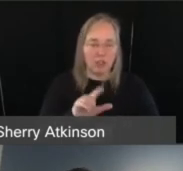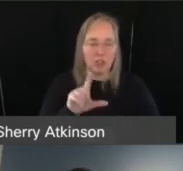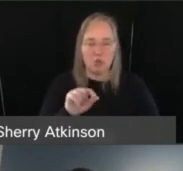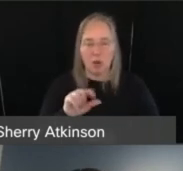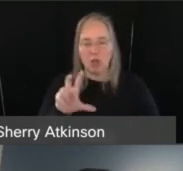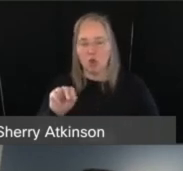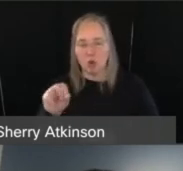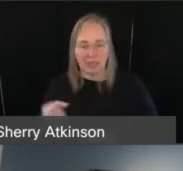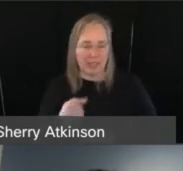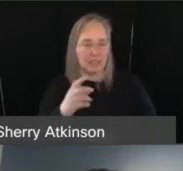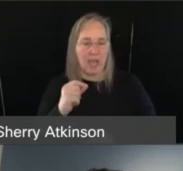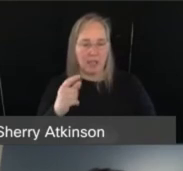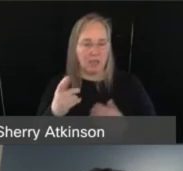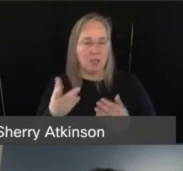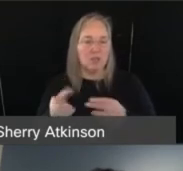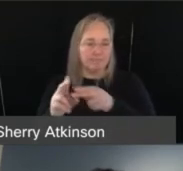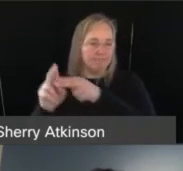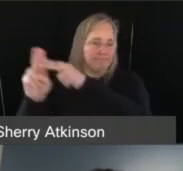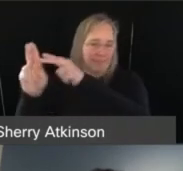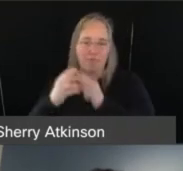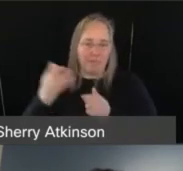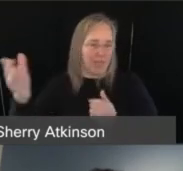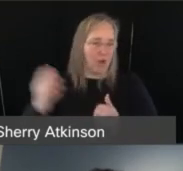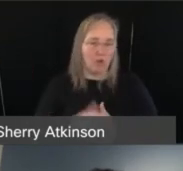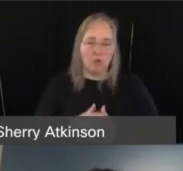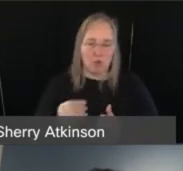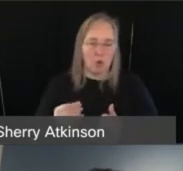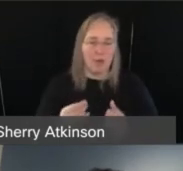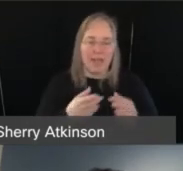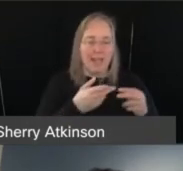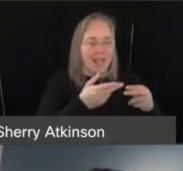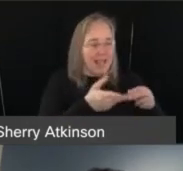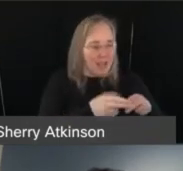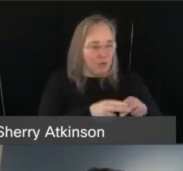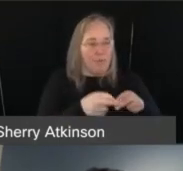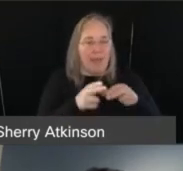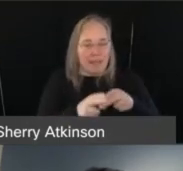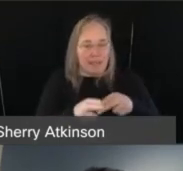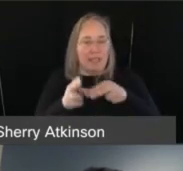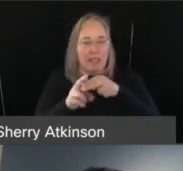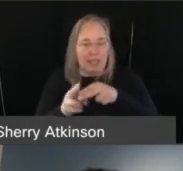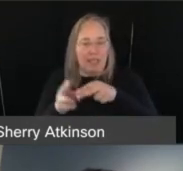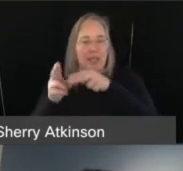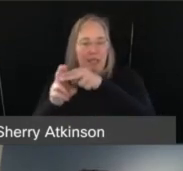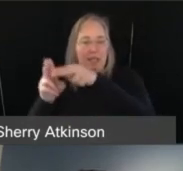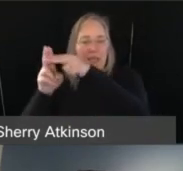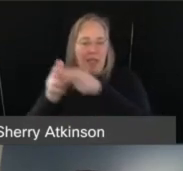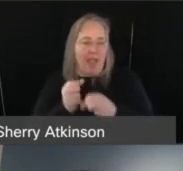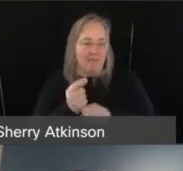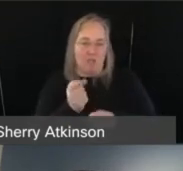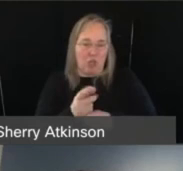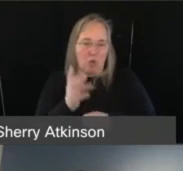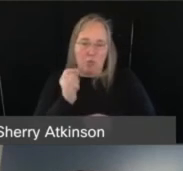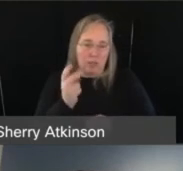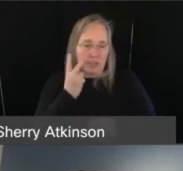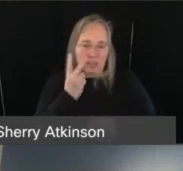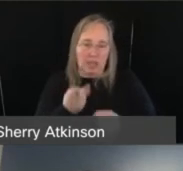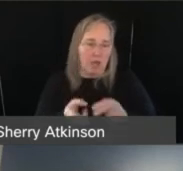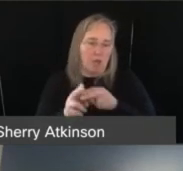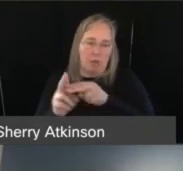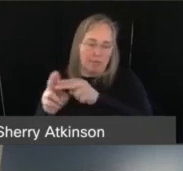And so on from there. So it's incrementally going up year to year, and then you're really going to start to